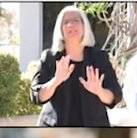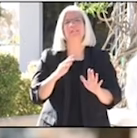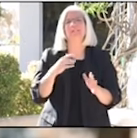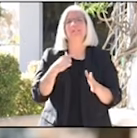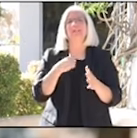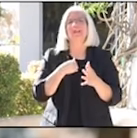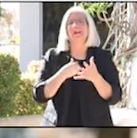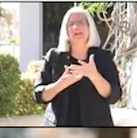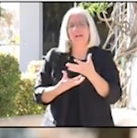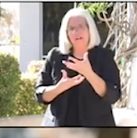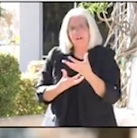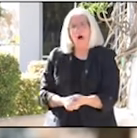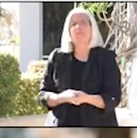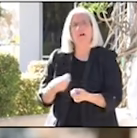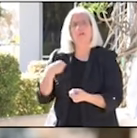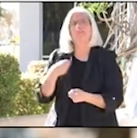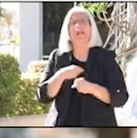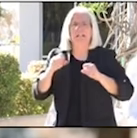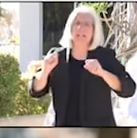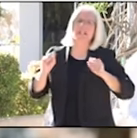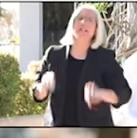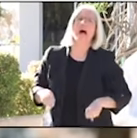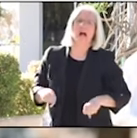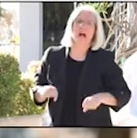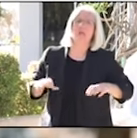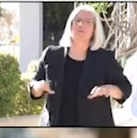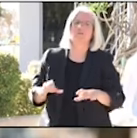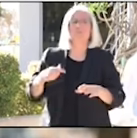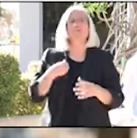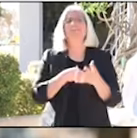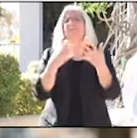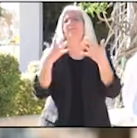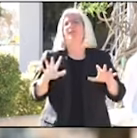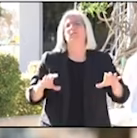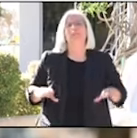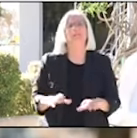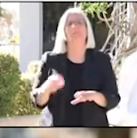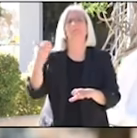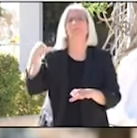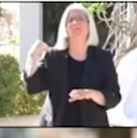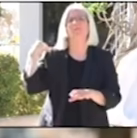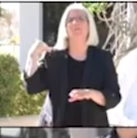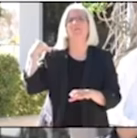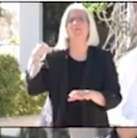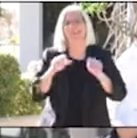going to turn it over to James to provide further detail.